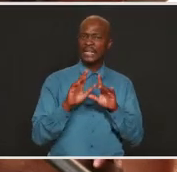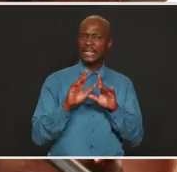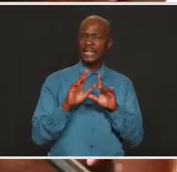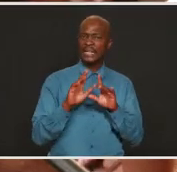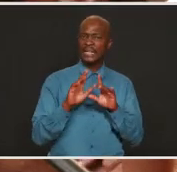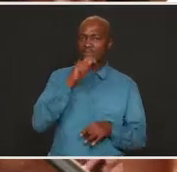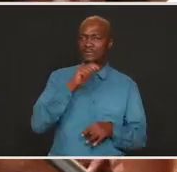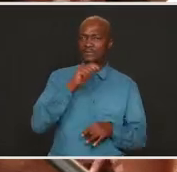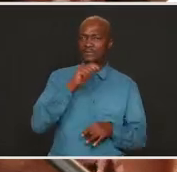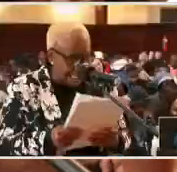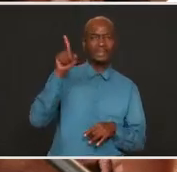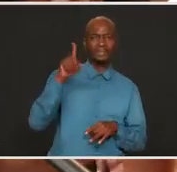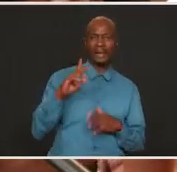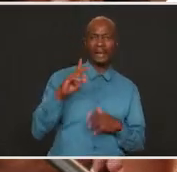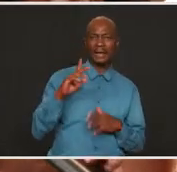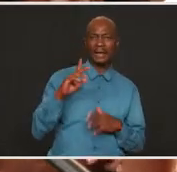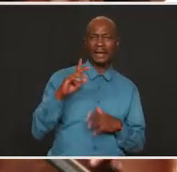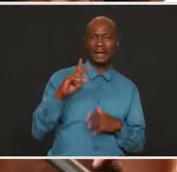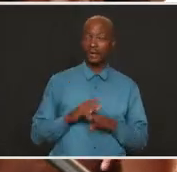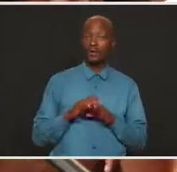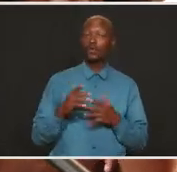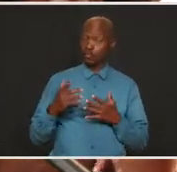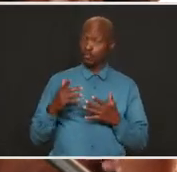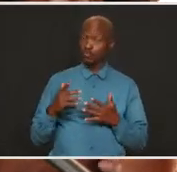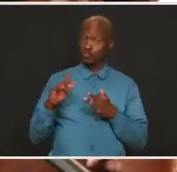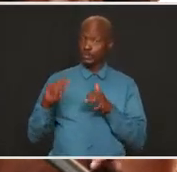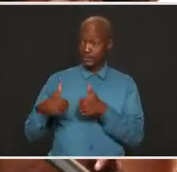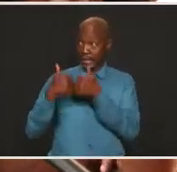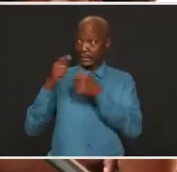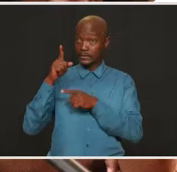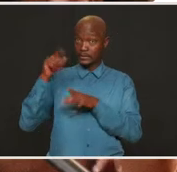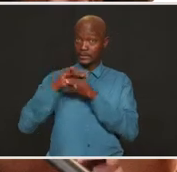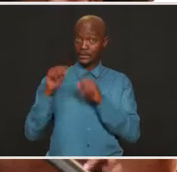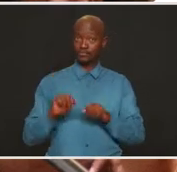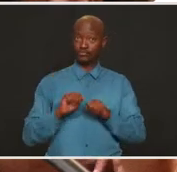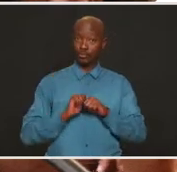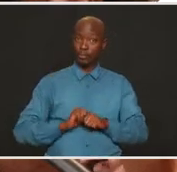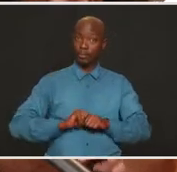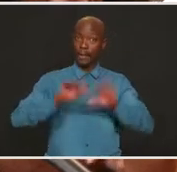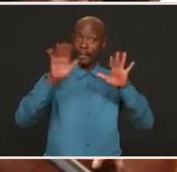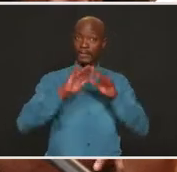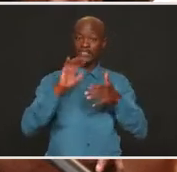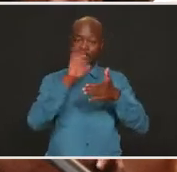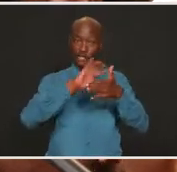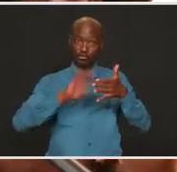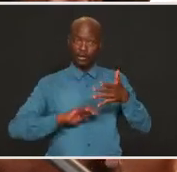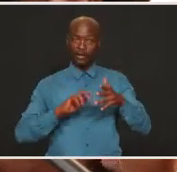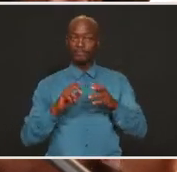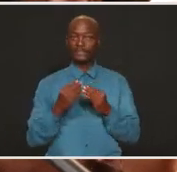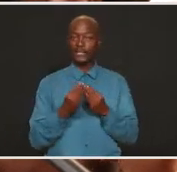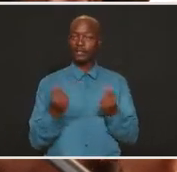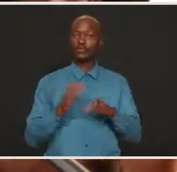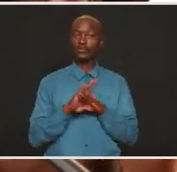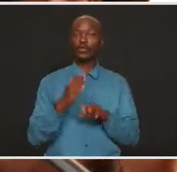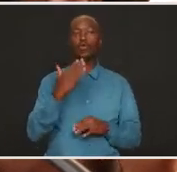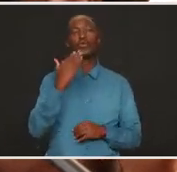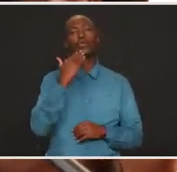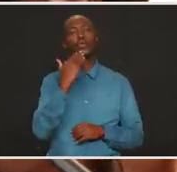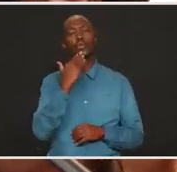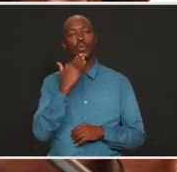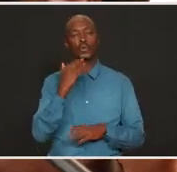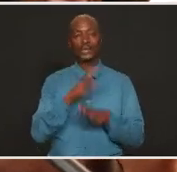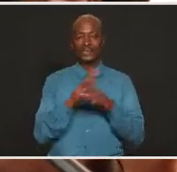them we challenge them to publish the draft regulation we challenge them to say who is writing